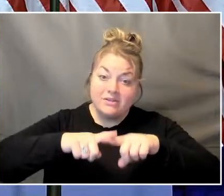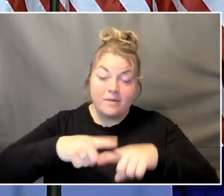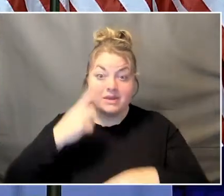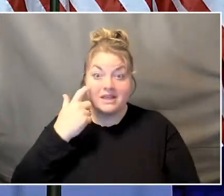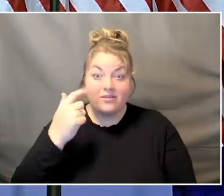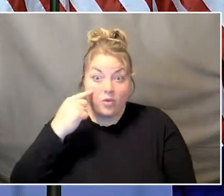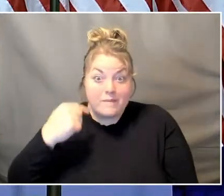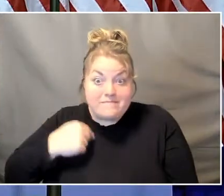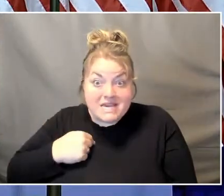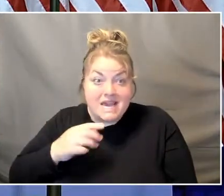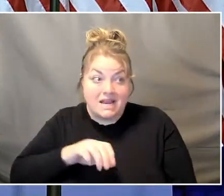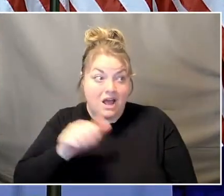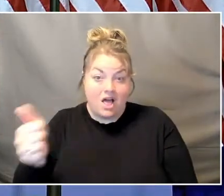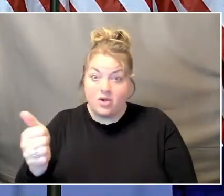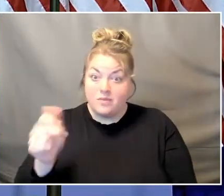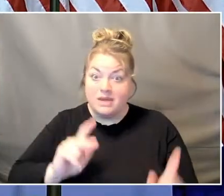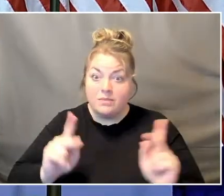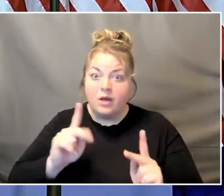it does.